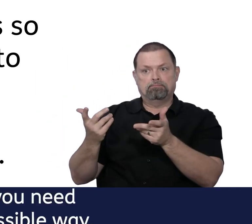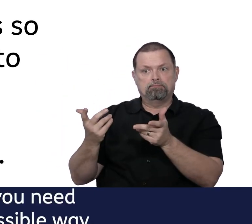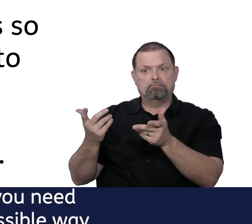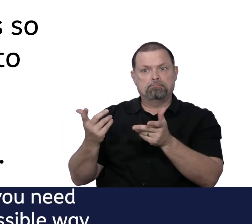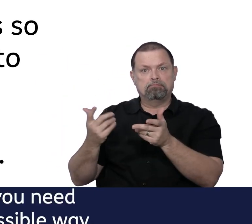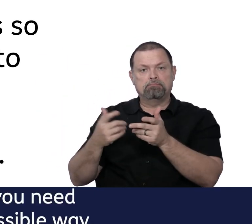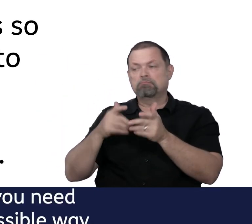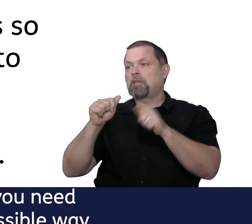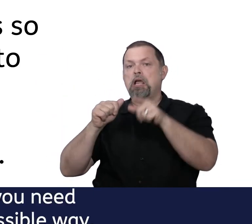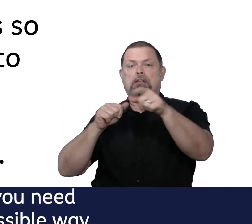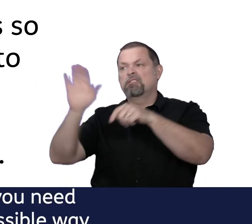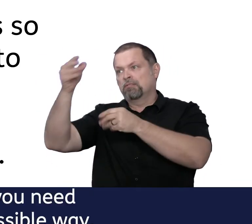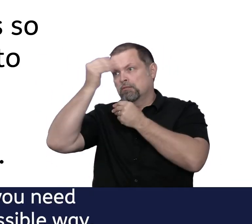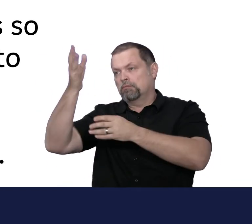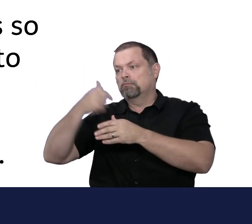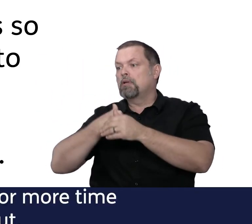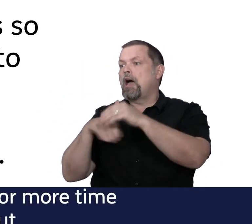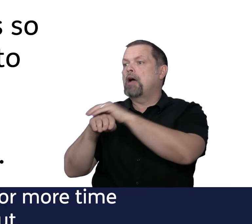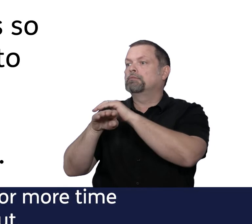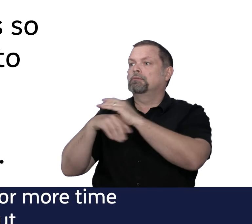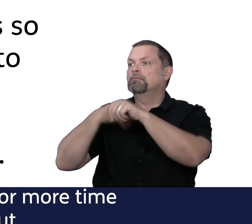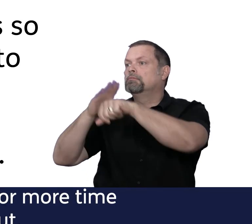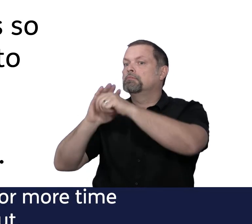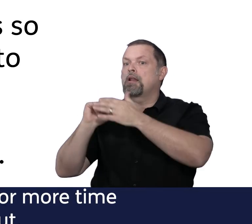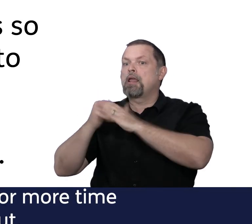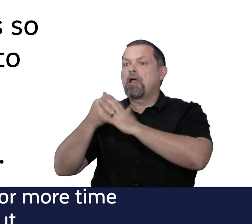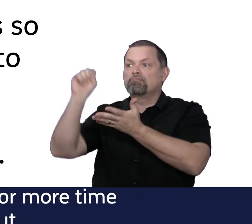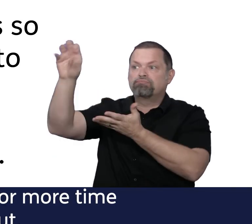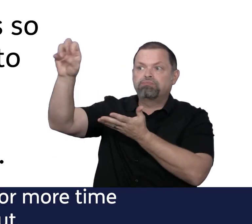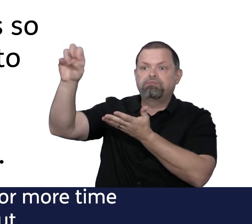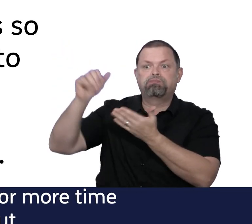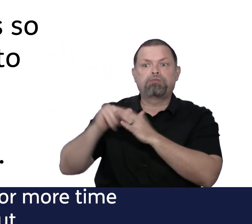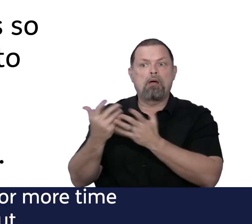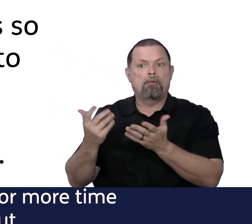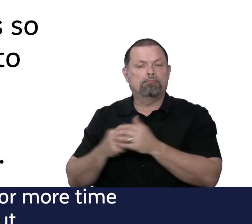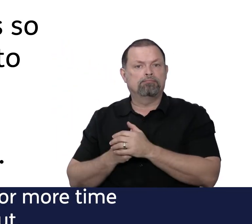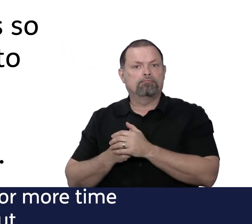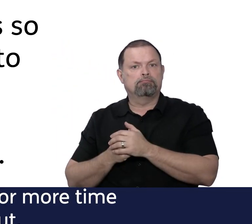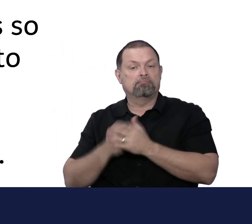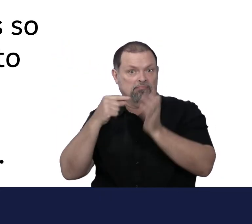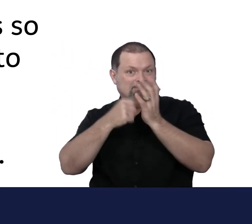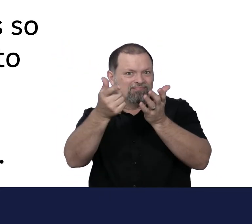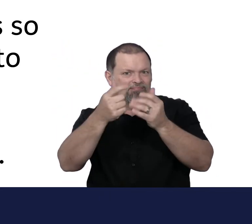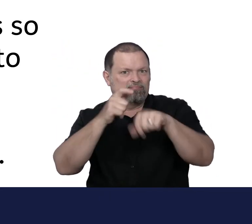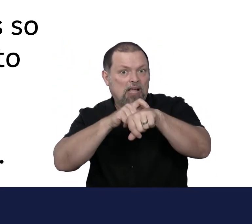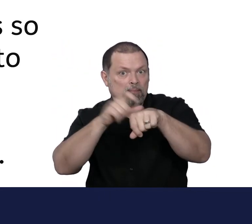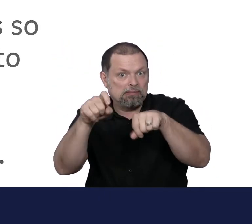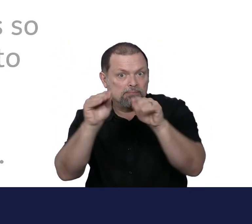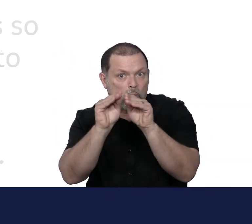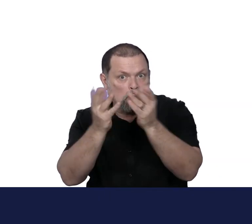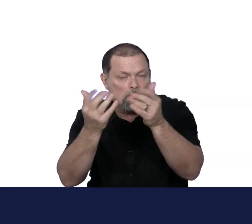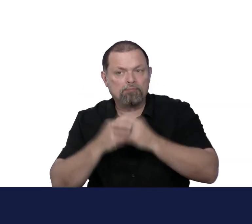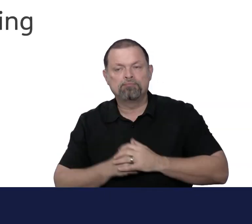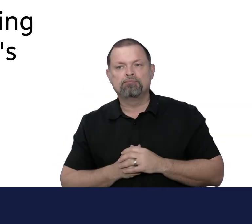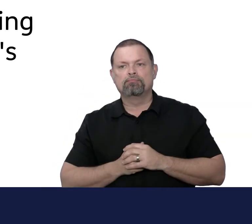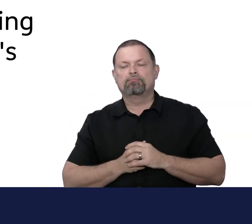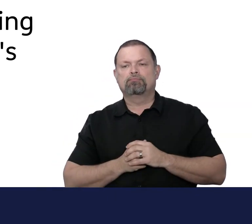need to give input in an accessible way. For example, you can ask for more time to give your input.